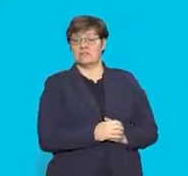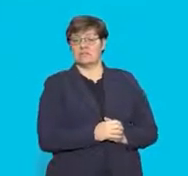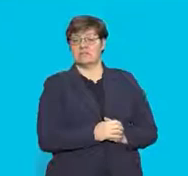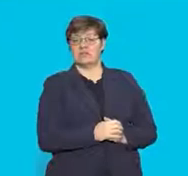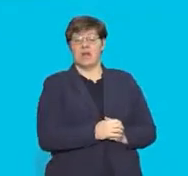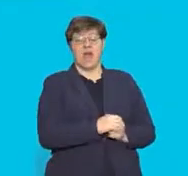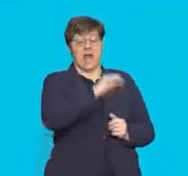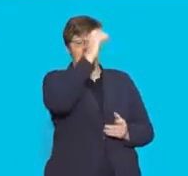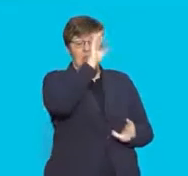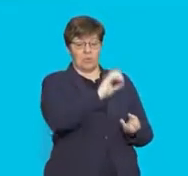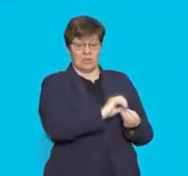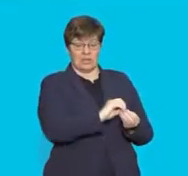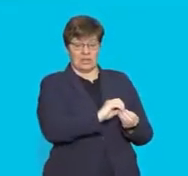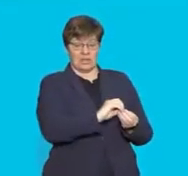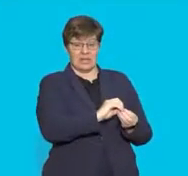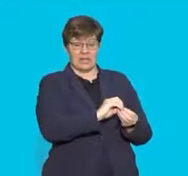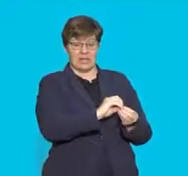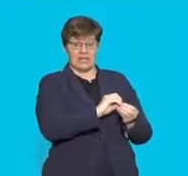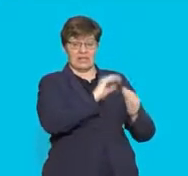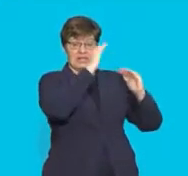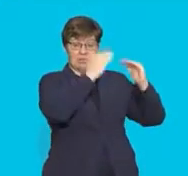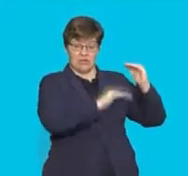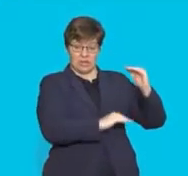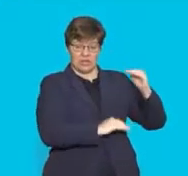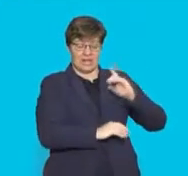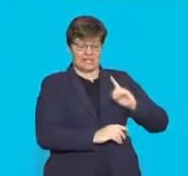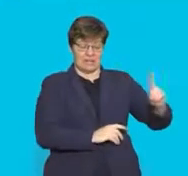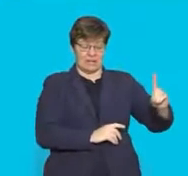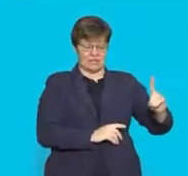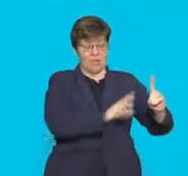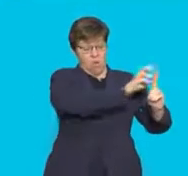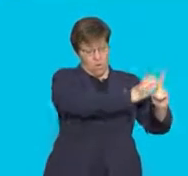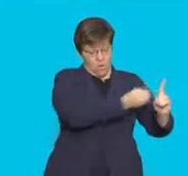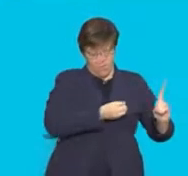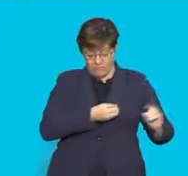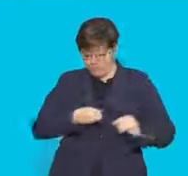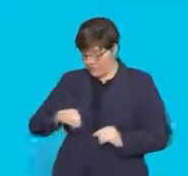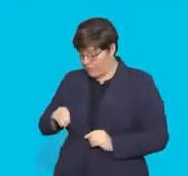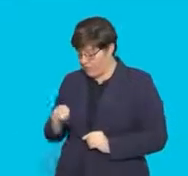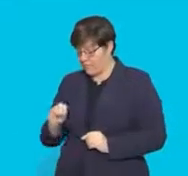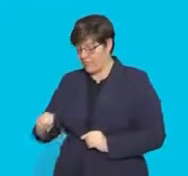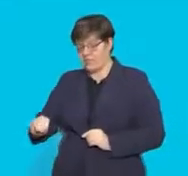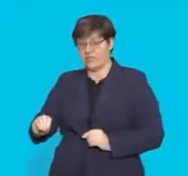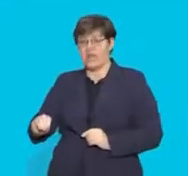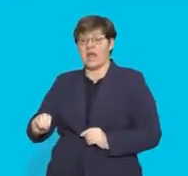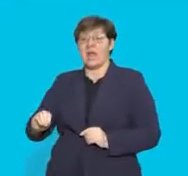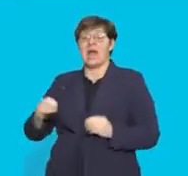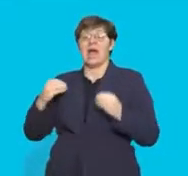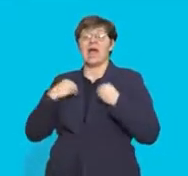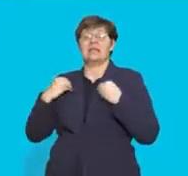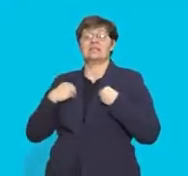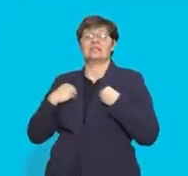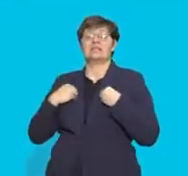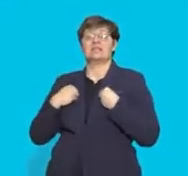accumulated depreciation, you're going to take it out of here and you're going to transfer it into your asset disposal.